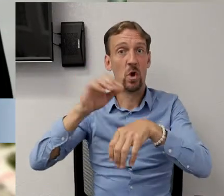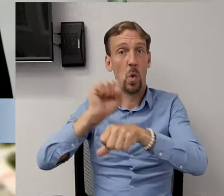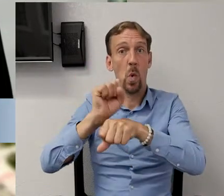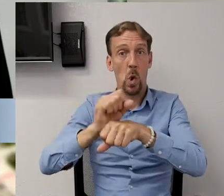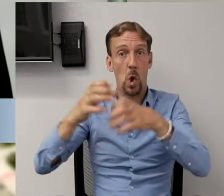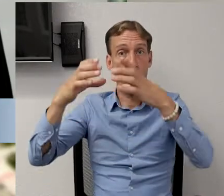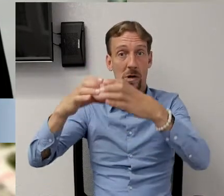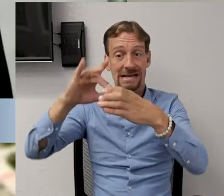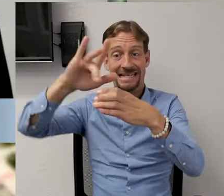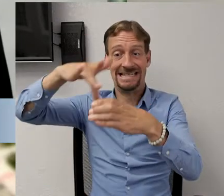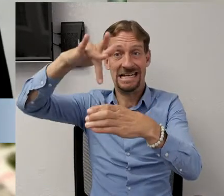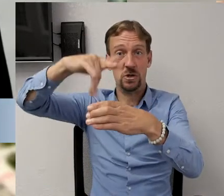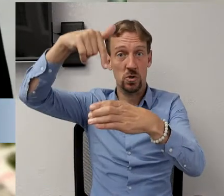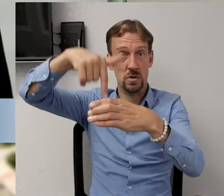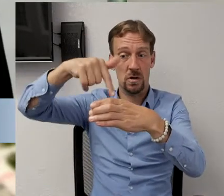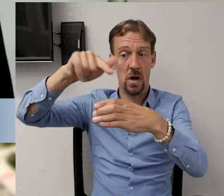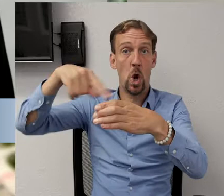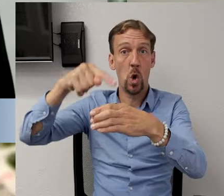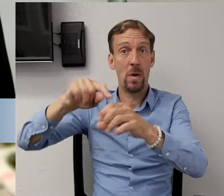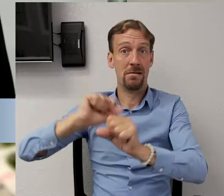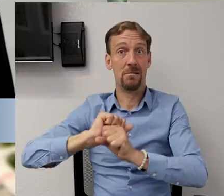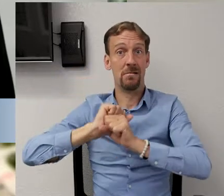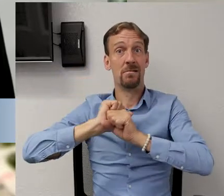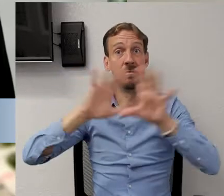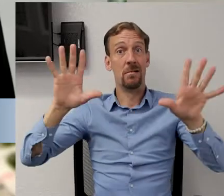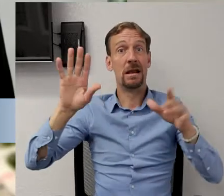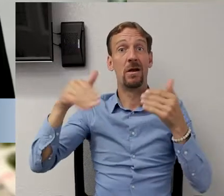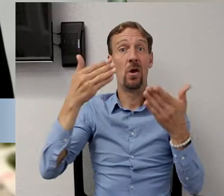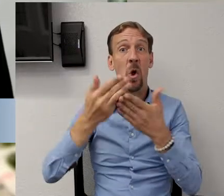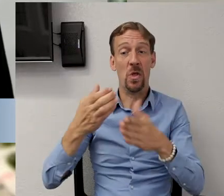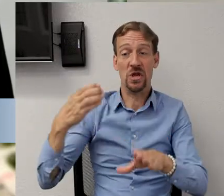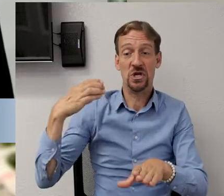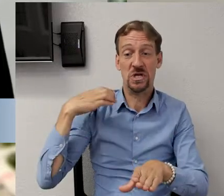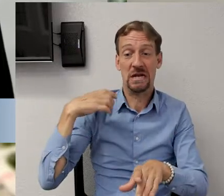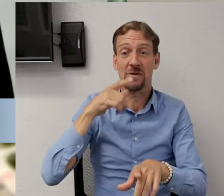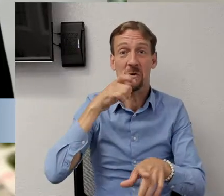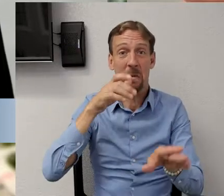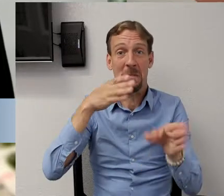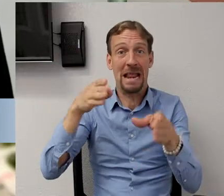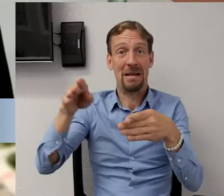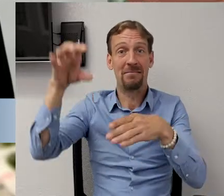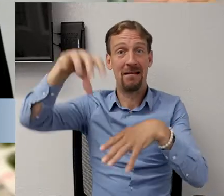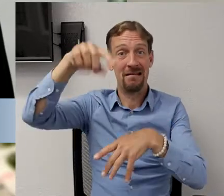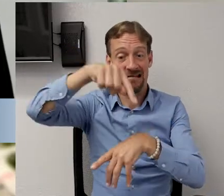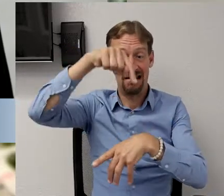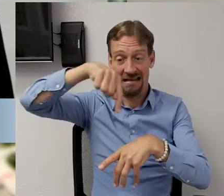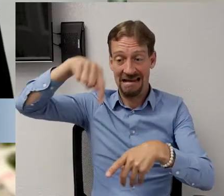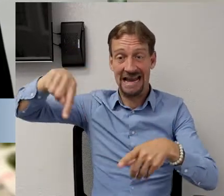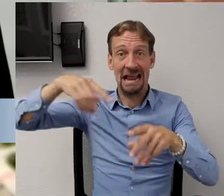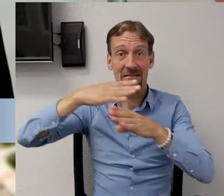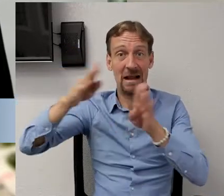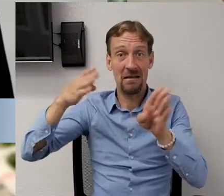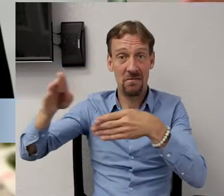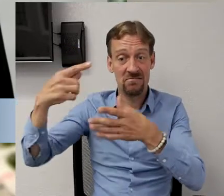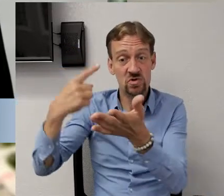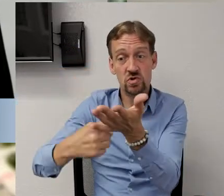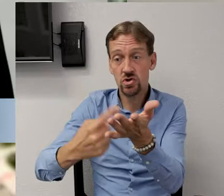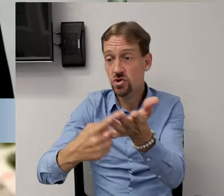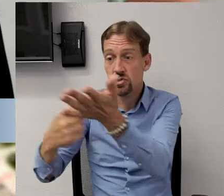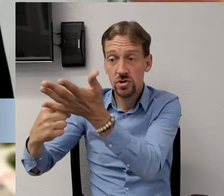broke. You know, we have all these chiefs, section chiefs that deal with planning and operations and you